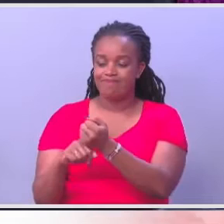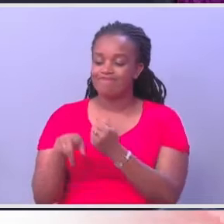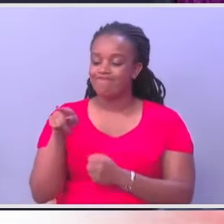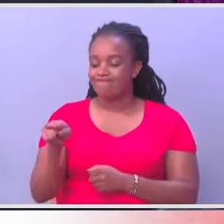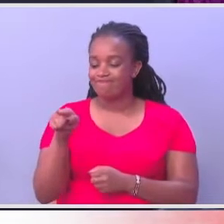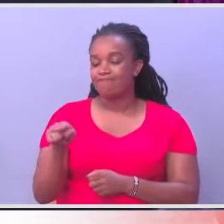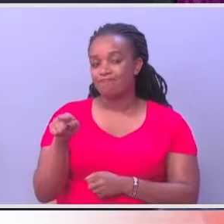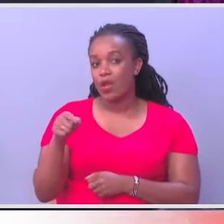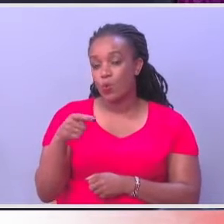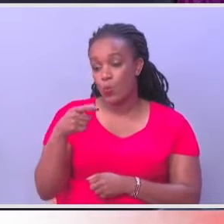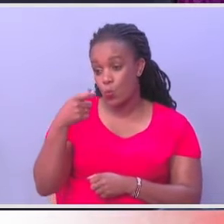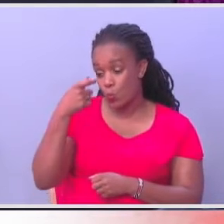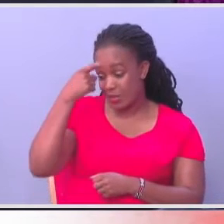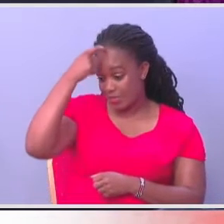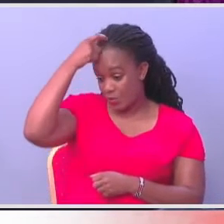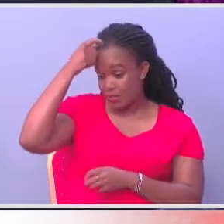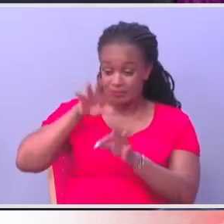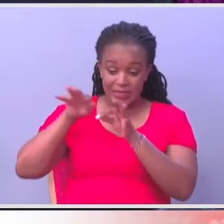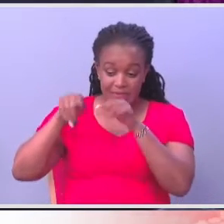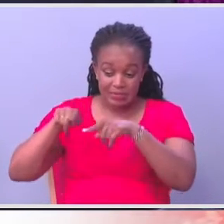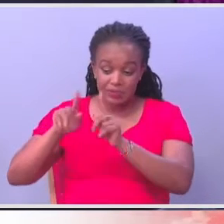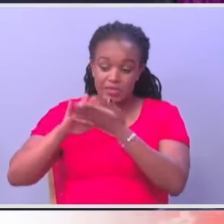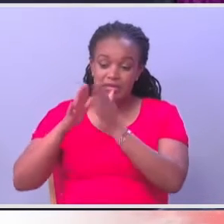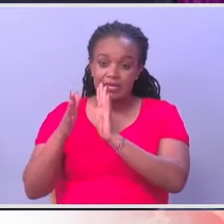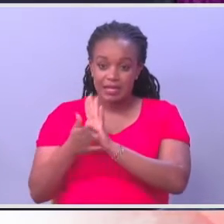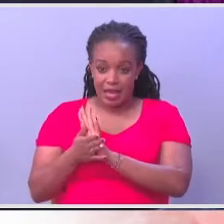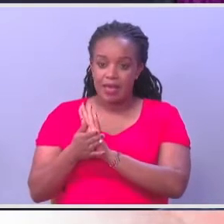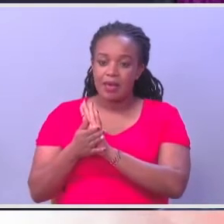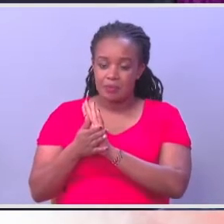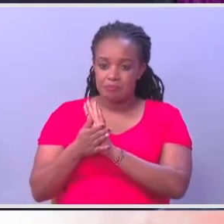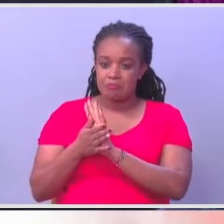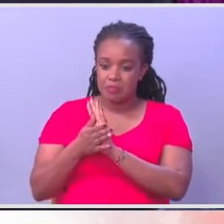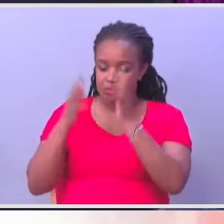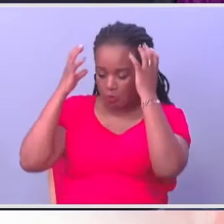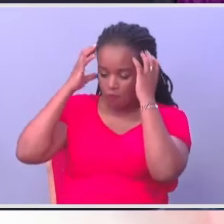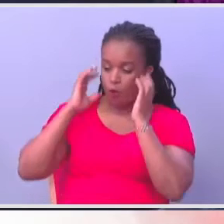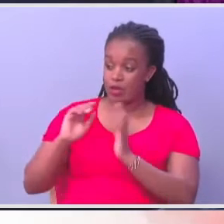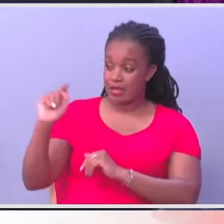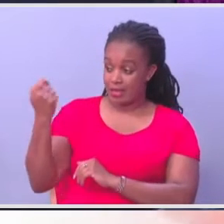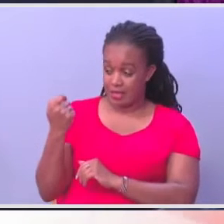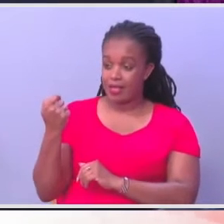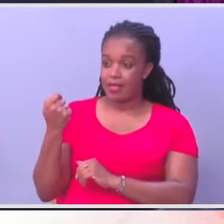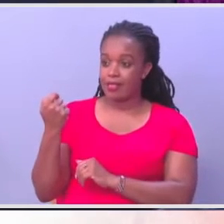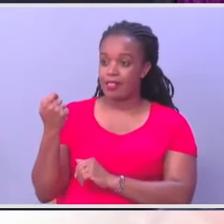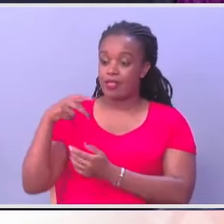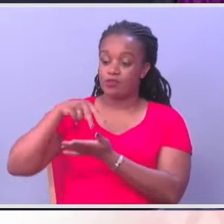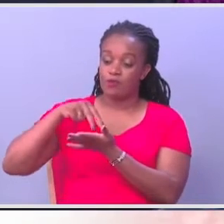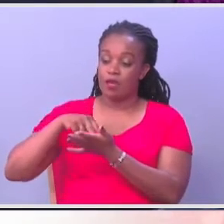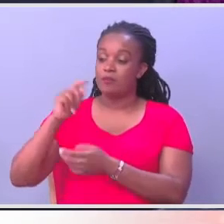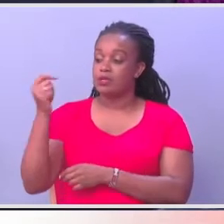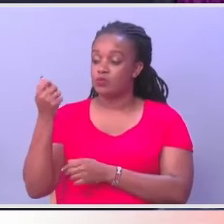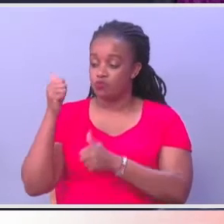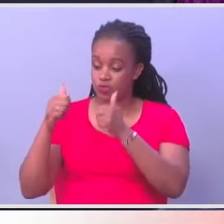of Wetangula being a presidential candidate of the Ford Kenya, which presumably will be part of the One